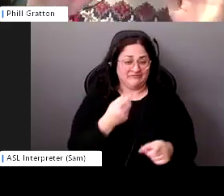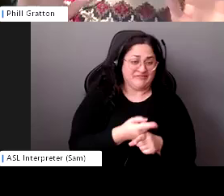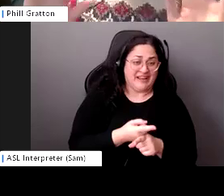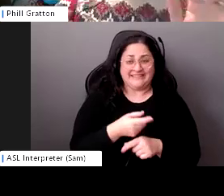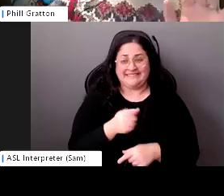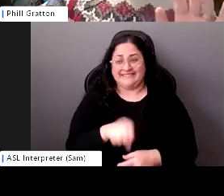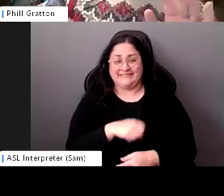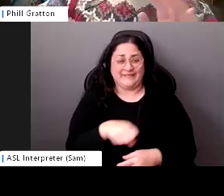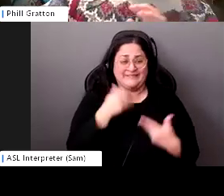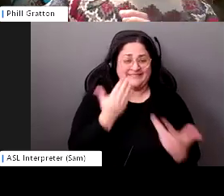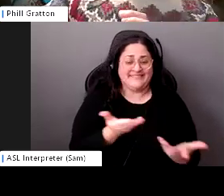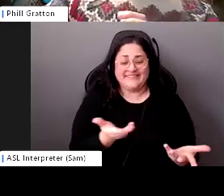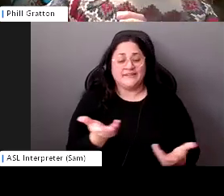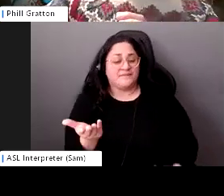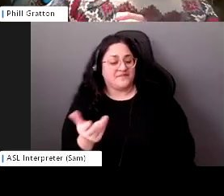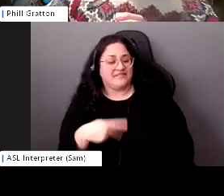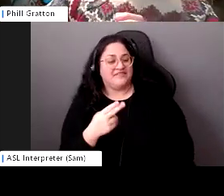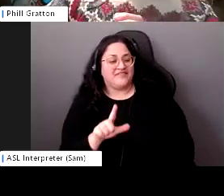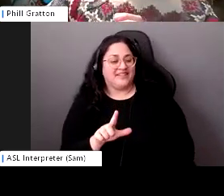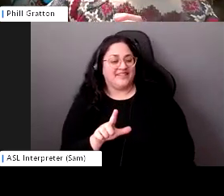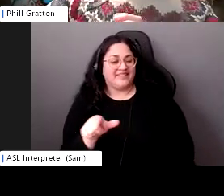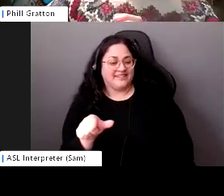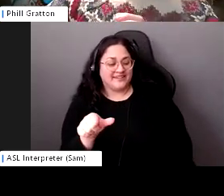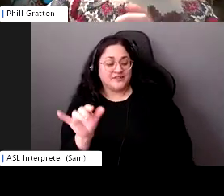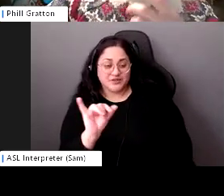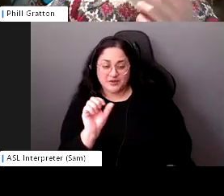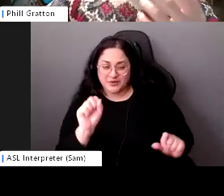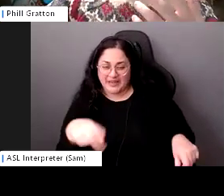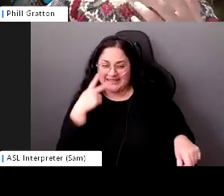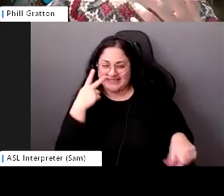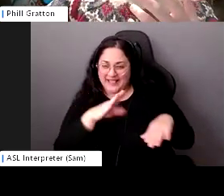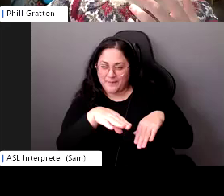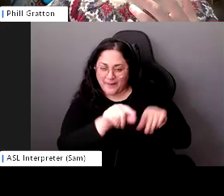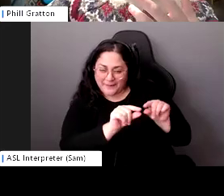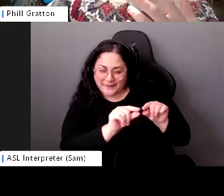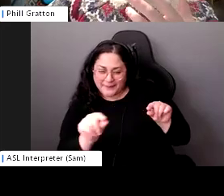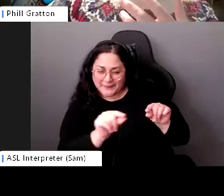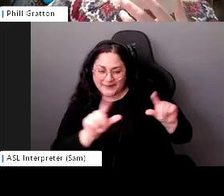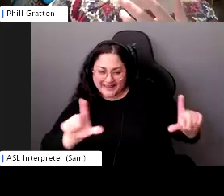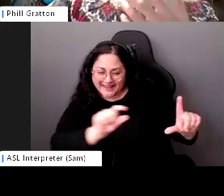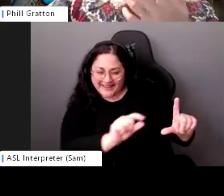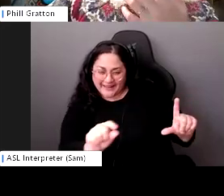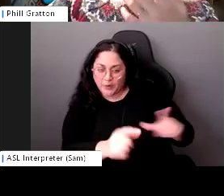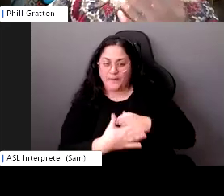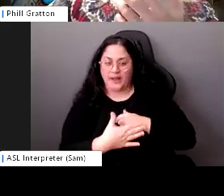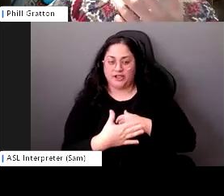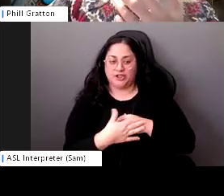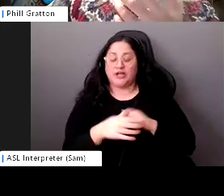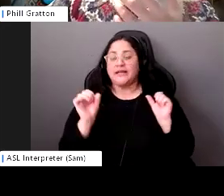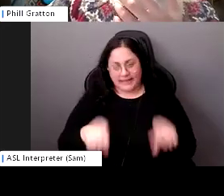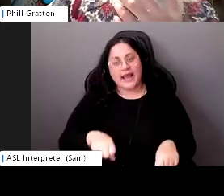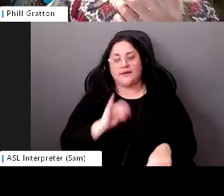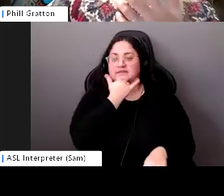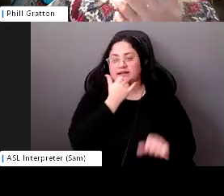I always say, you can see at the bottom here where my cursor is, it says, it reminds you, ChatGPT can make